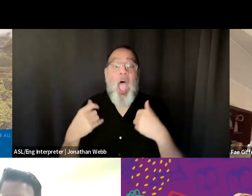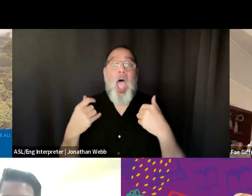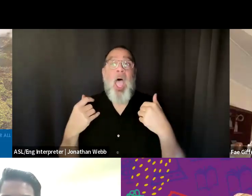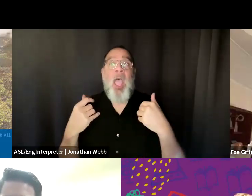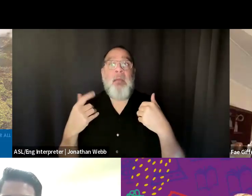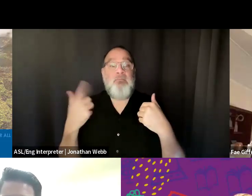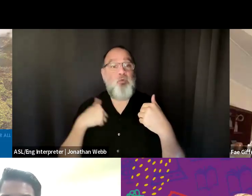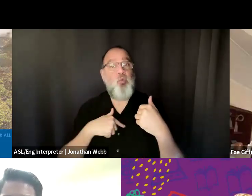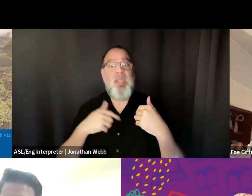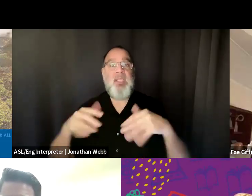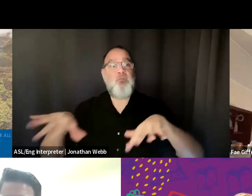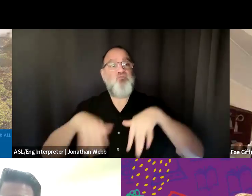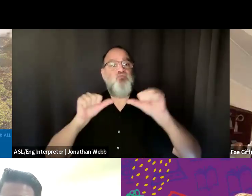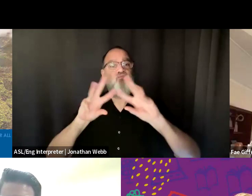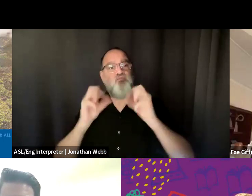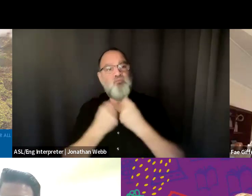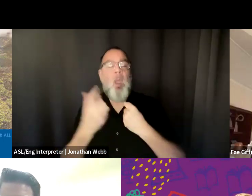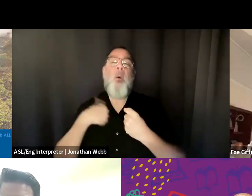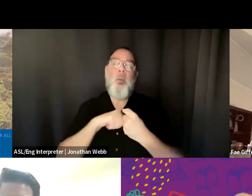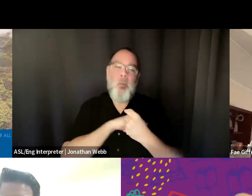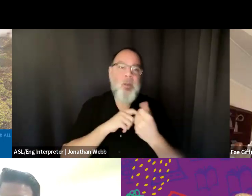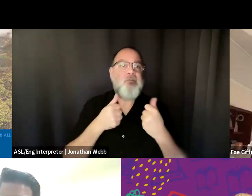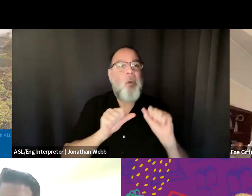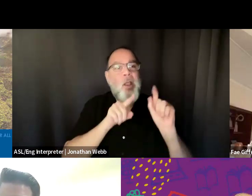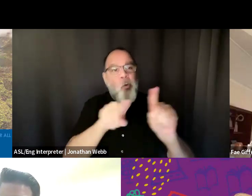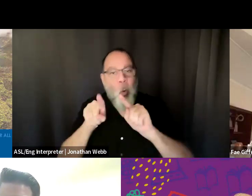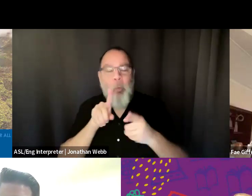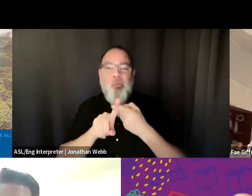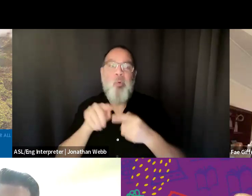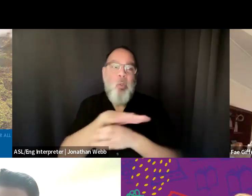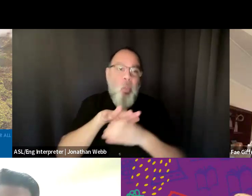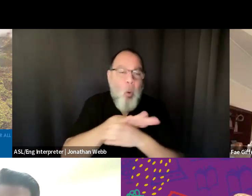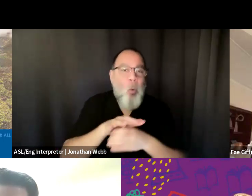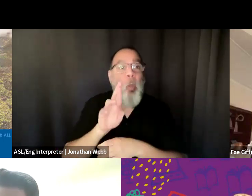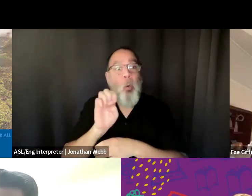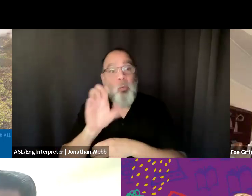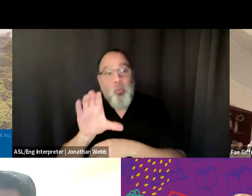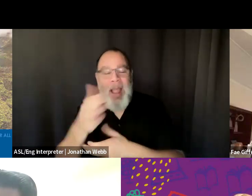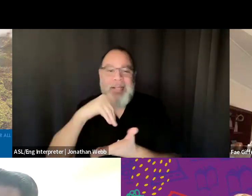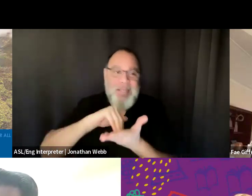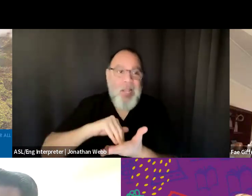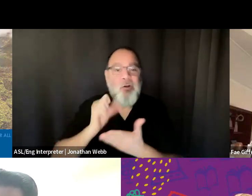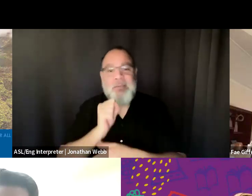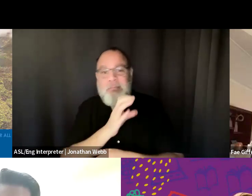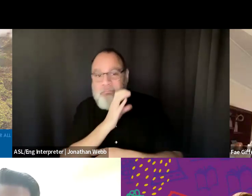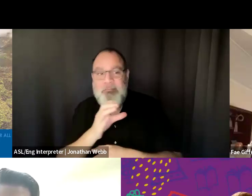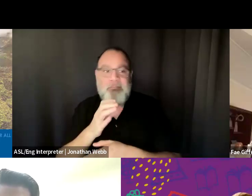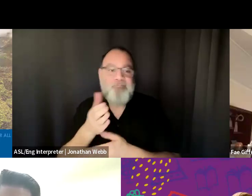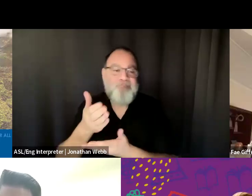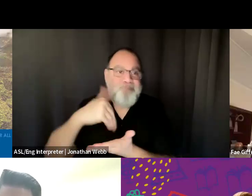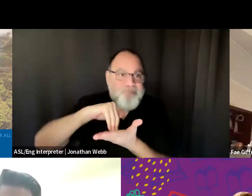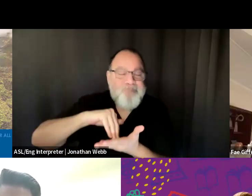events, we've partnered with local senior centers and rec centers. So we serve a number of cities. We